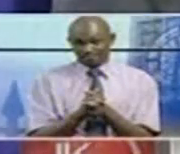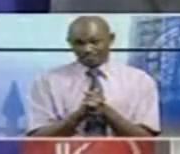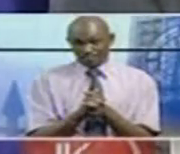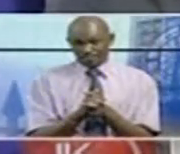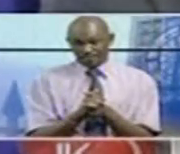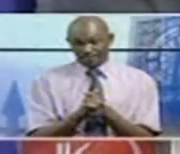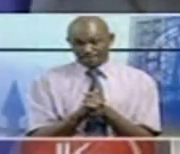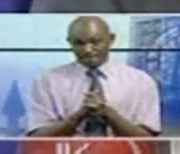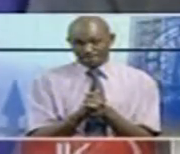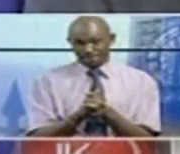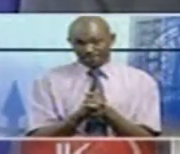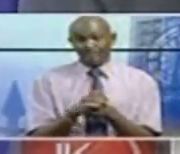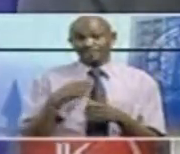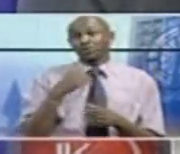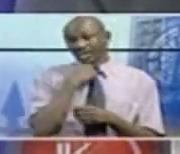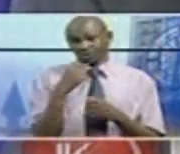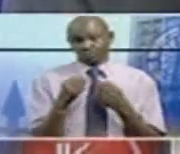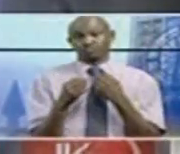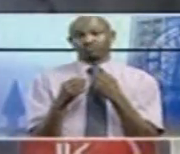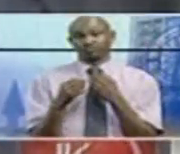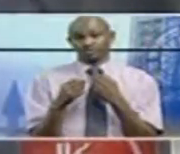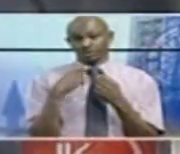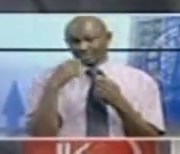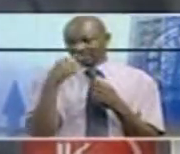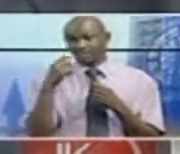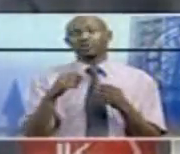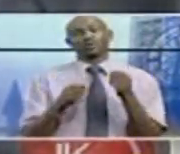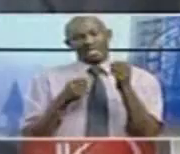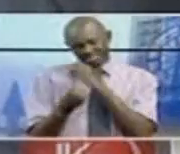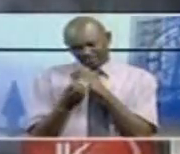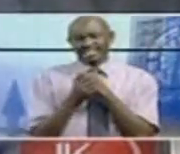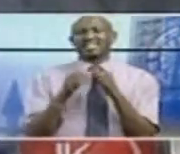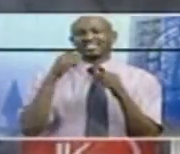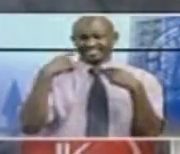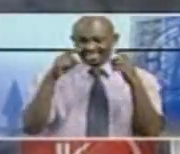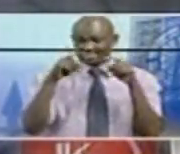I would enumerate the successes of the Jubilee government